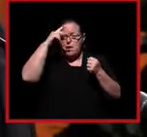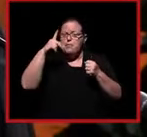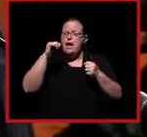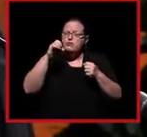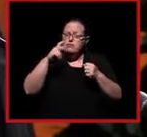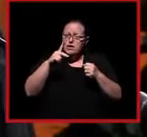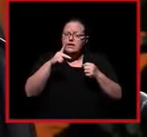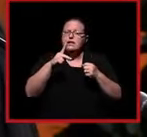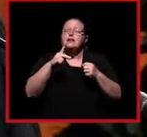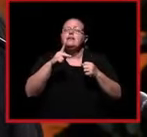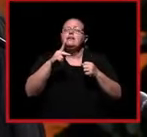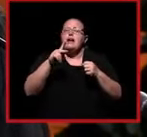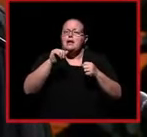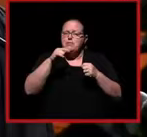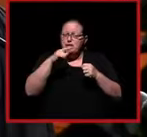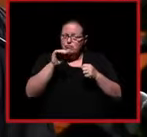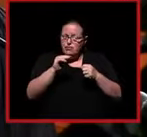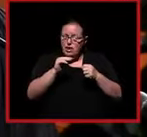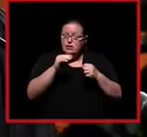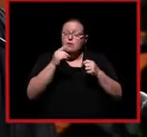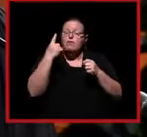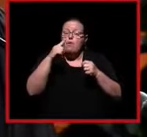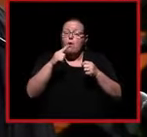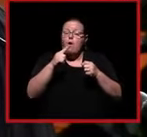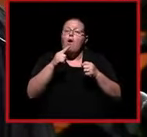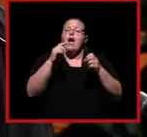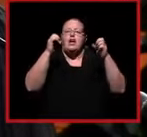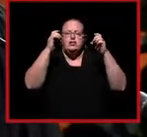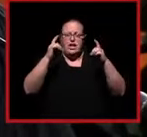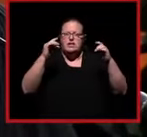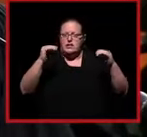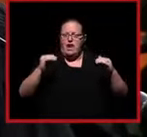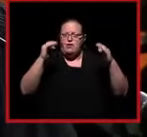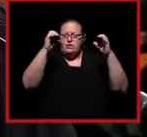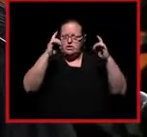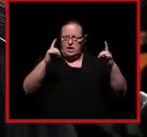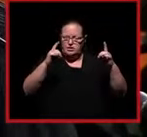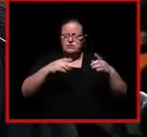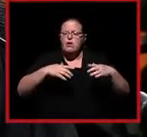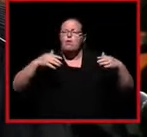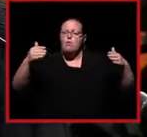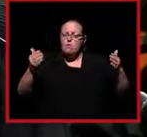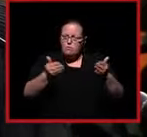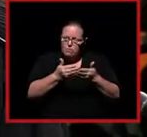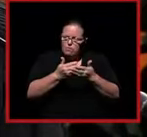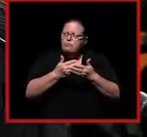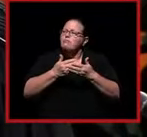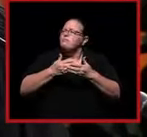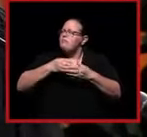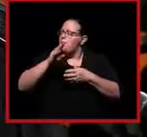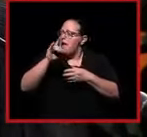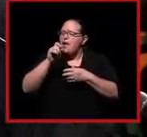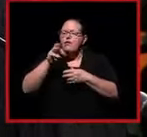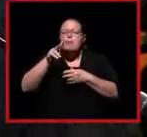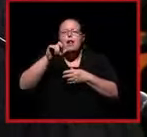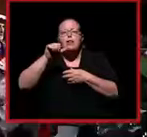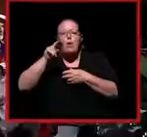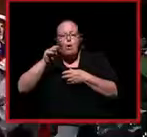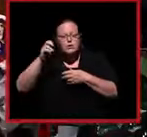talking about community colleges. Please join me in giving a very warm welcome to Secretary of Education, Matthew Malone.